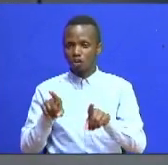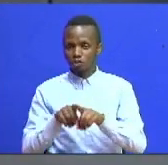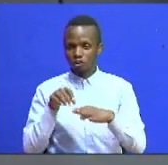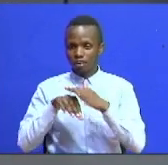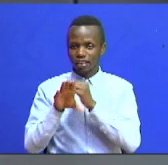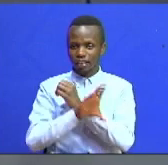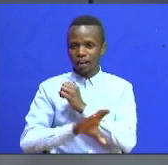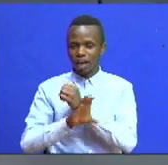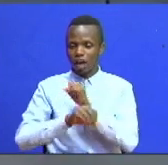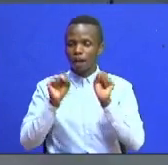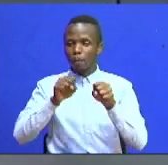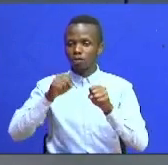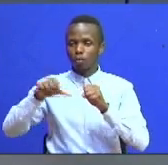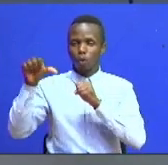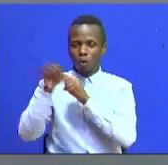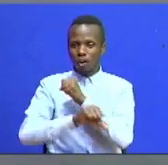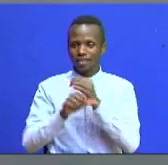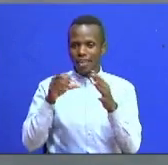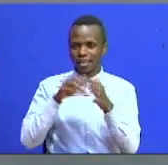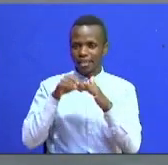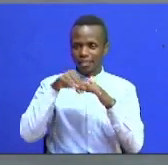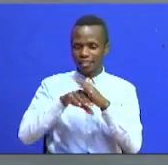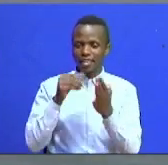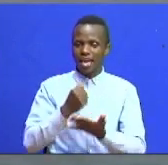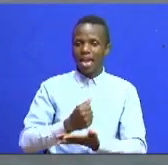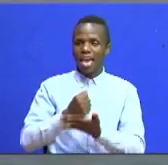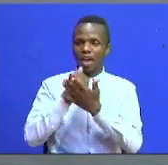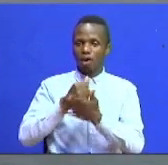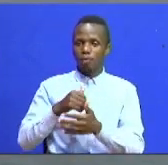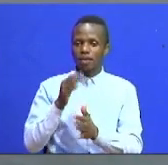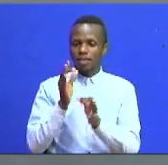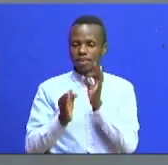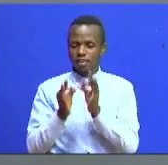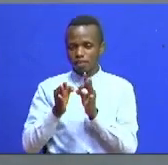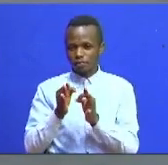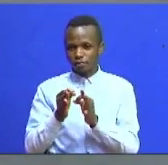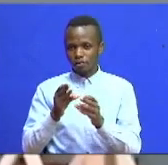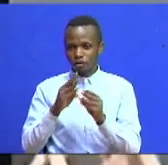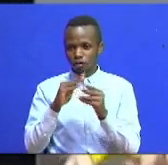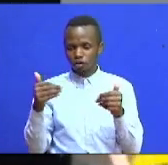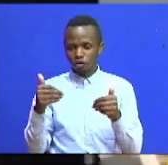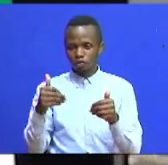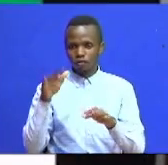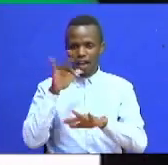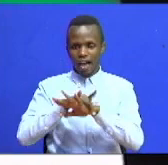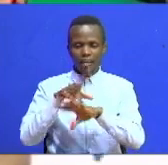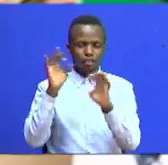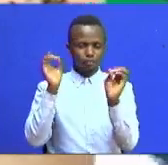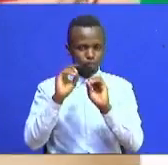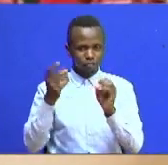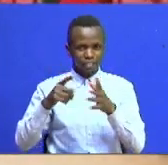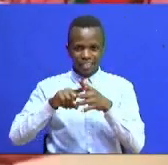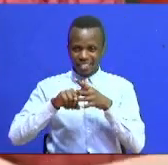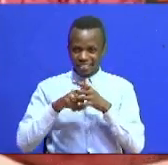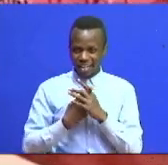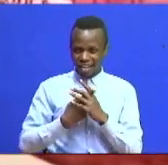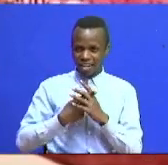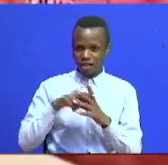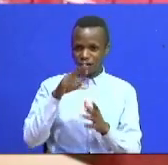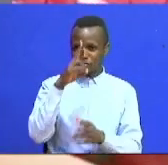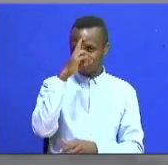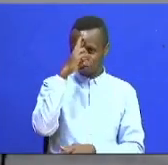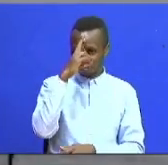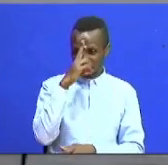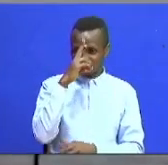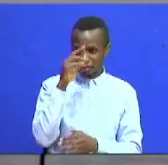the humanitarian need if not properly arrested early enough. Since the beginning of the Russian invasion